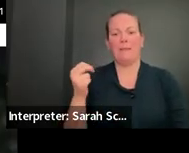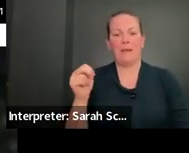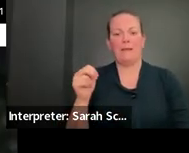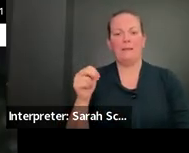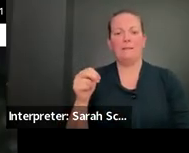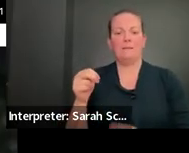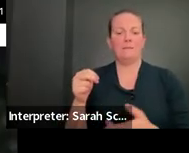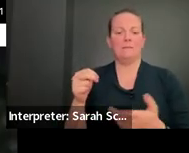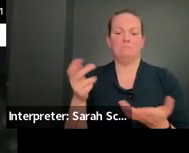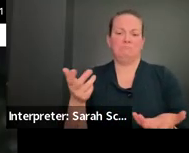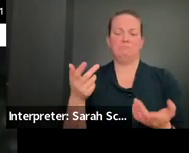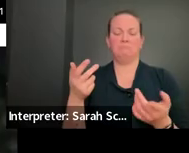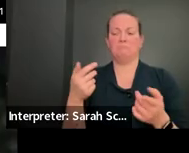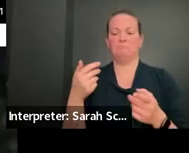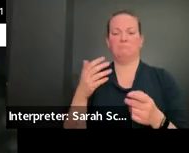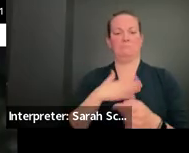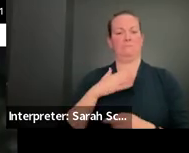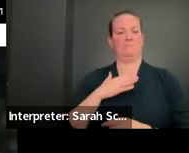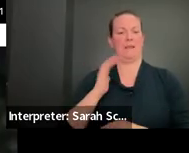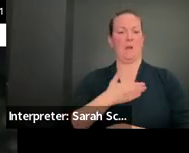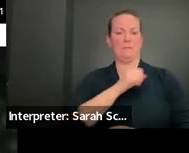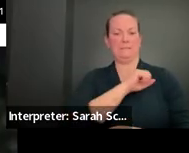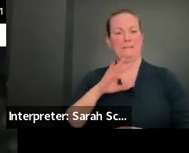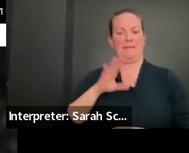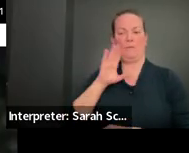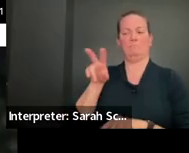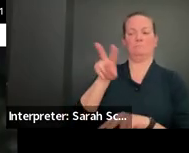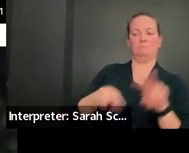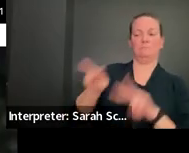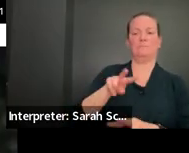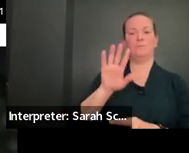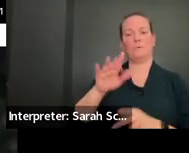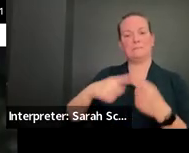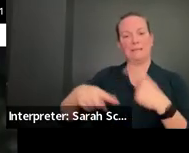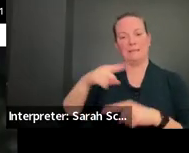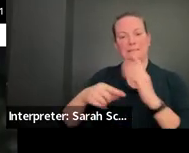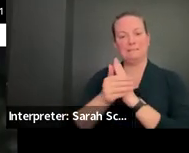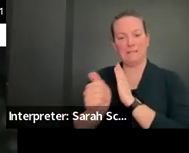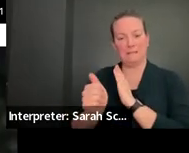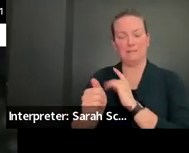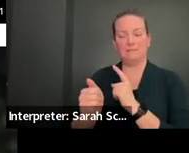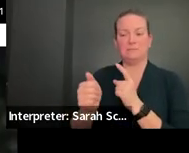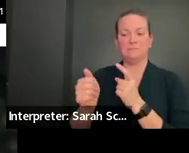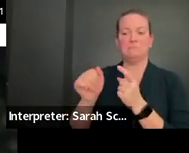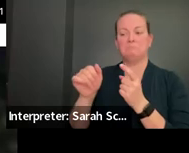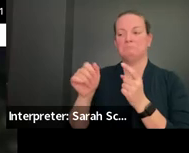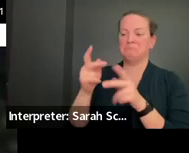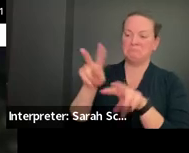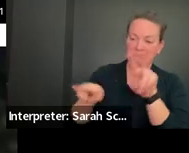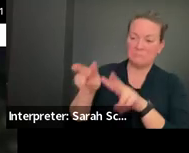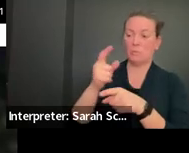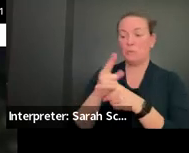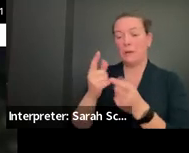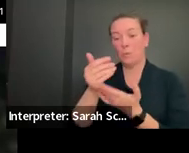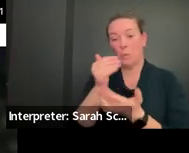assess with our staff the level of signing, and if this really is the right course for you now, or maybe